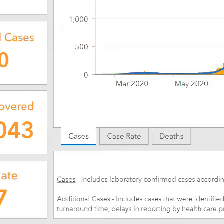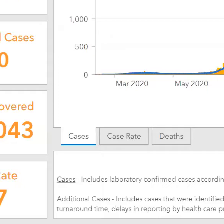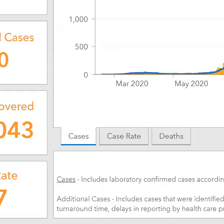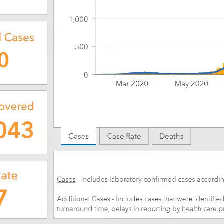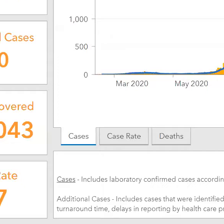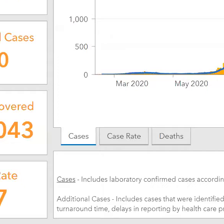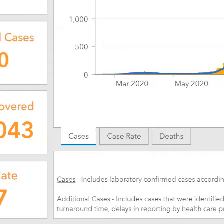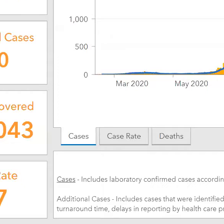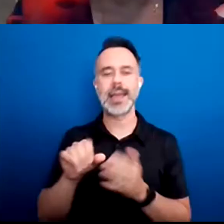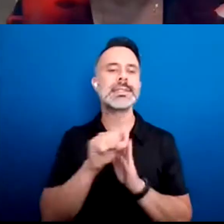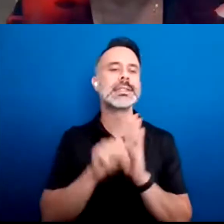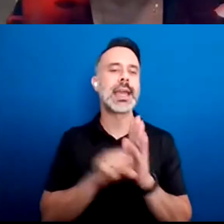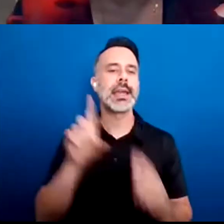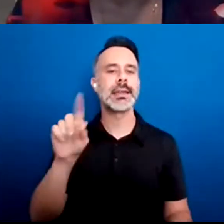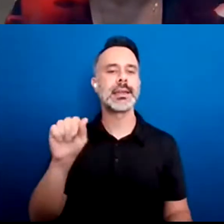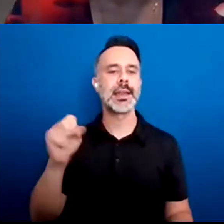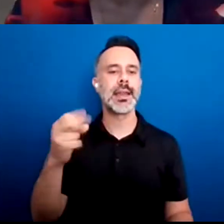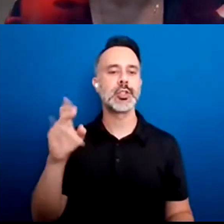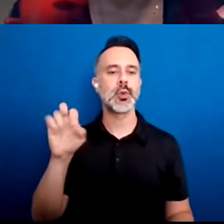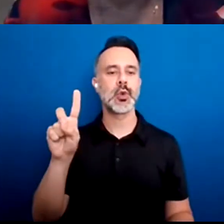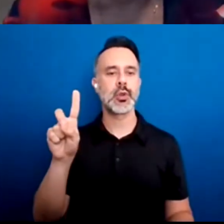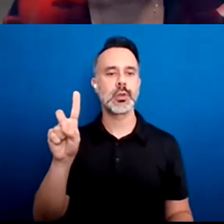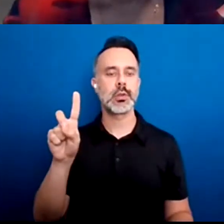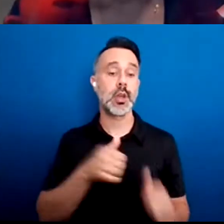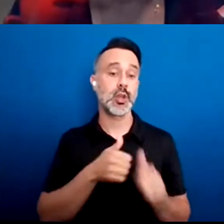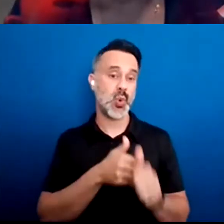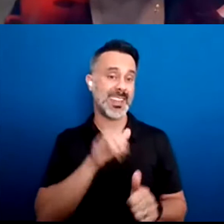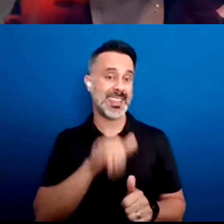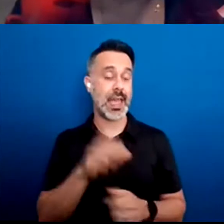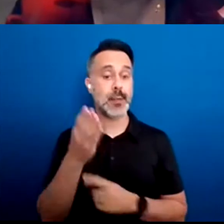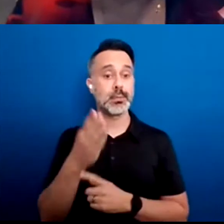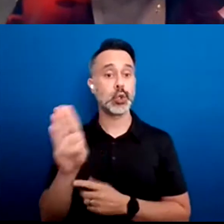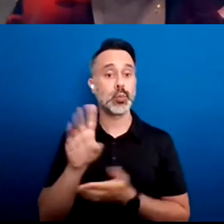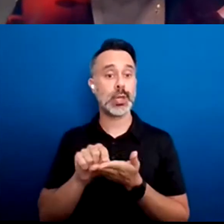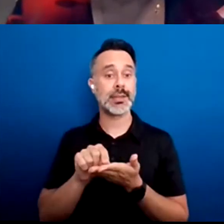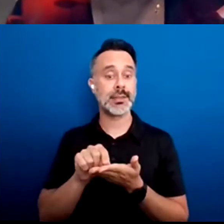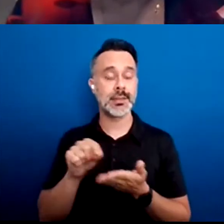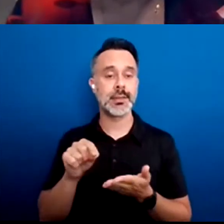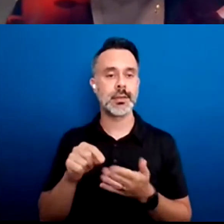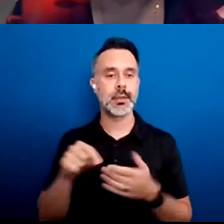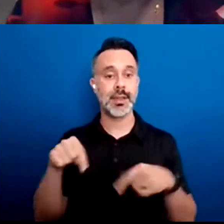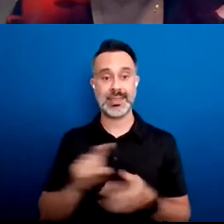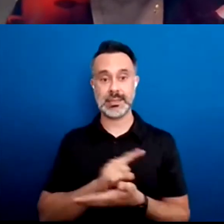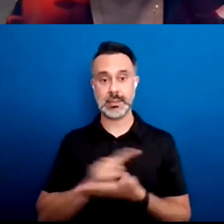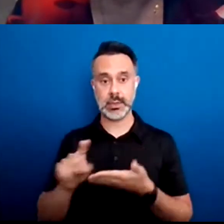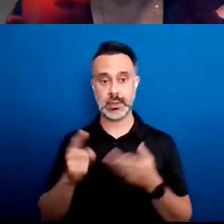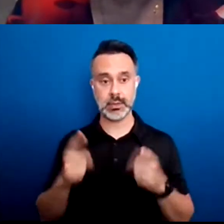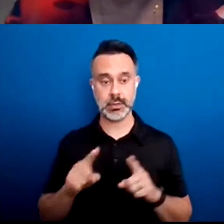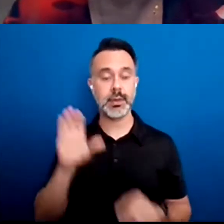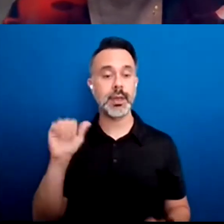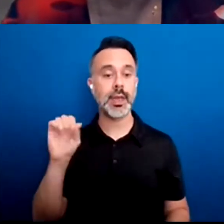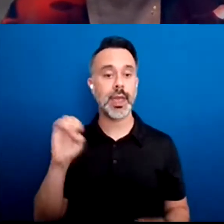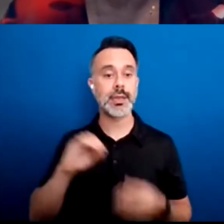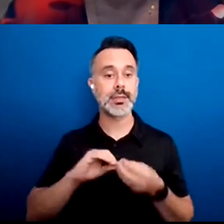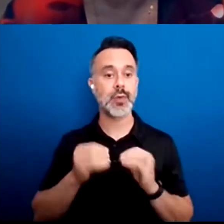the state dashboard. And according to the blueprint, this week, the case rate for